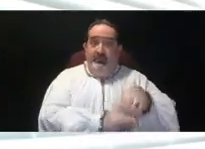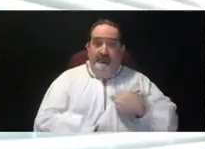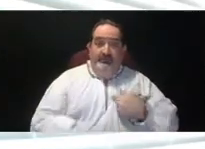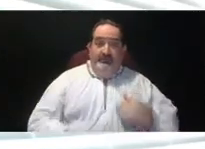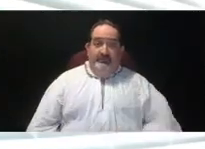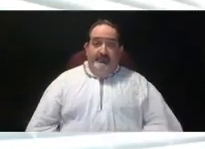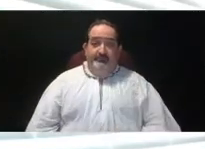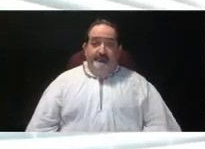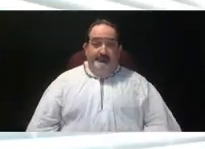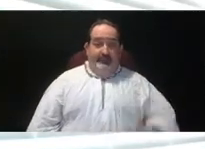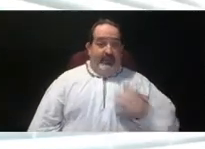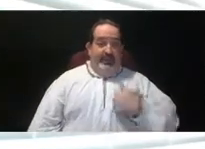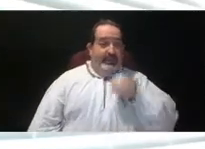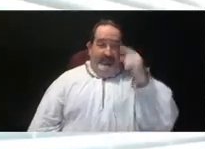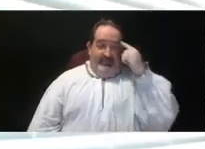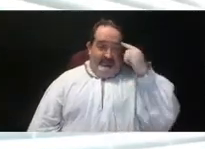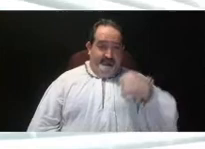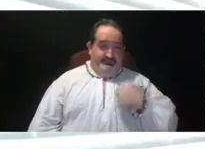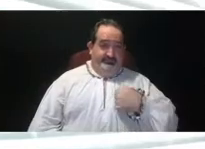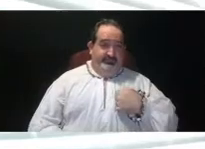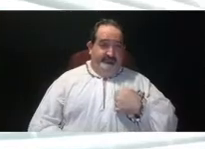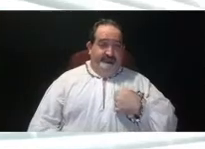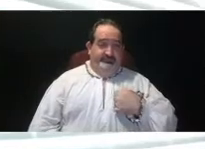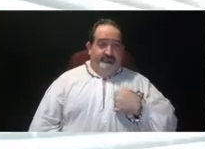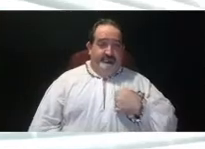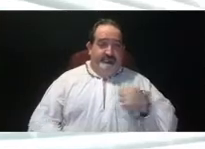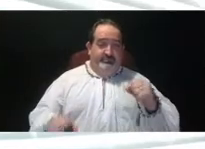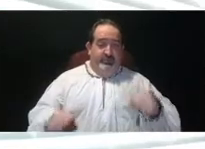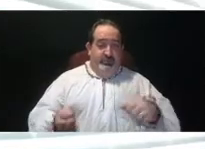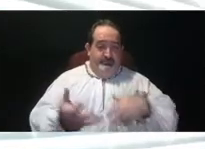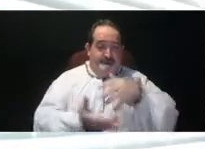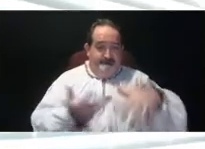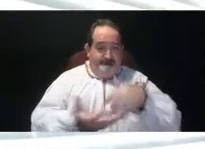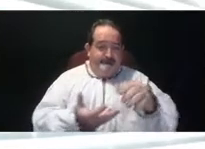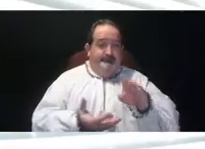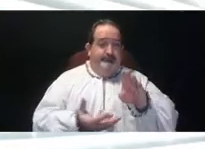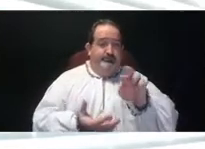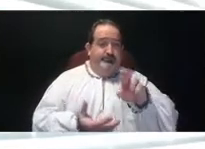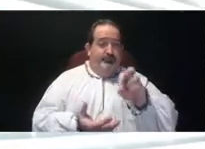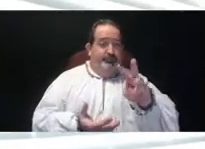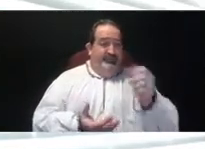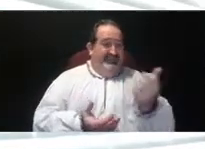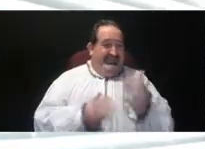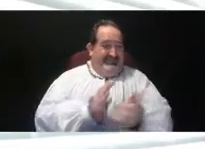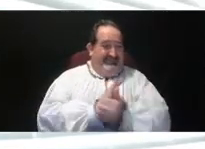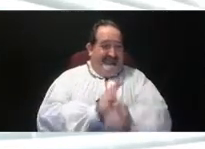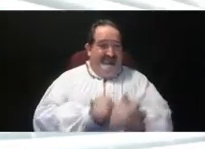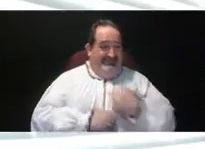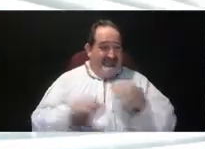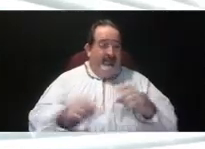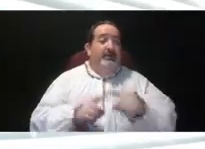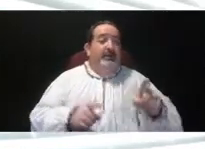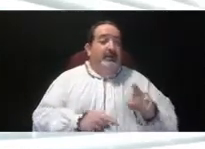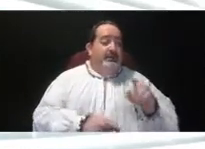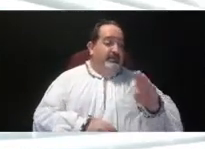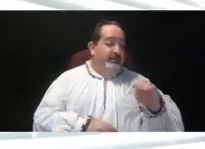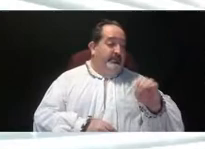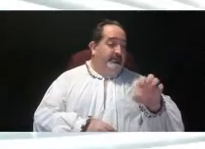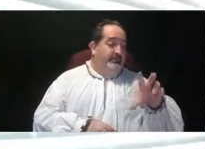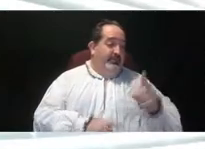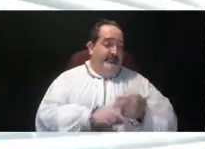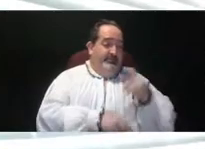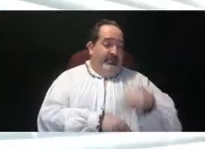and I did not think I had an ability to brew, but the mead that came out of that